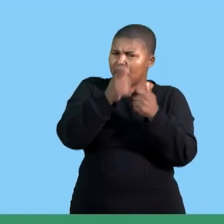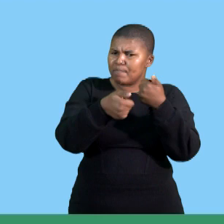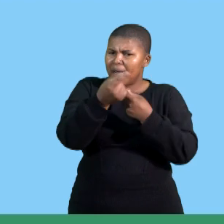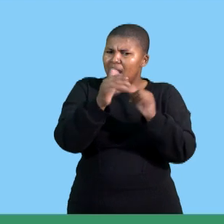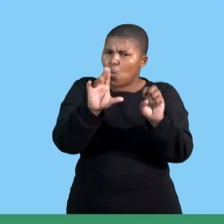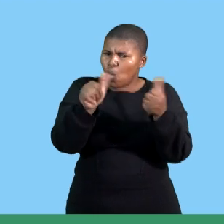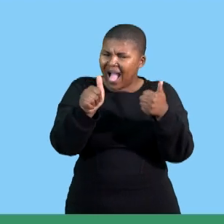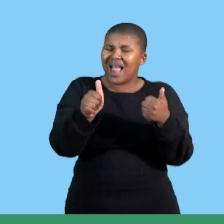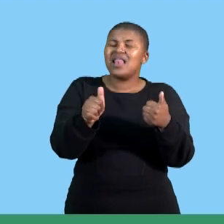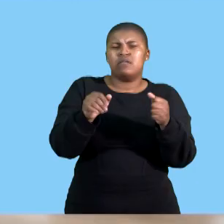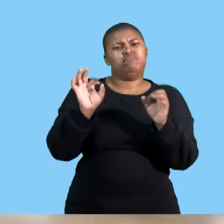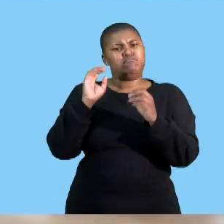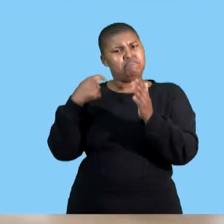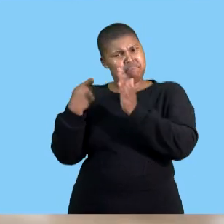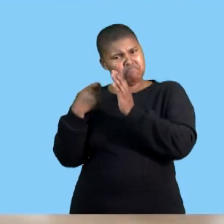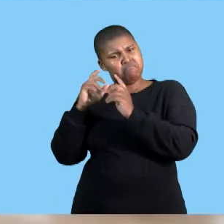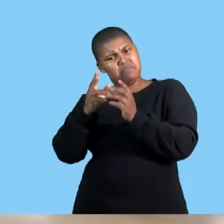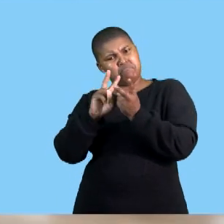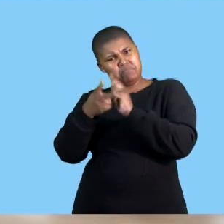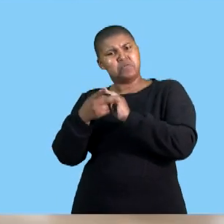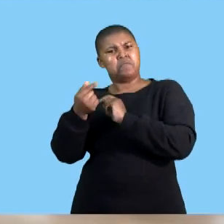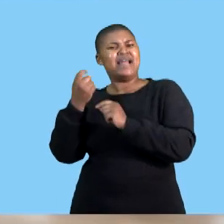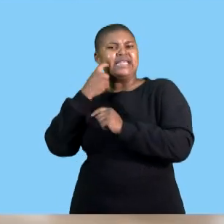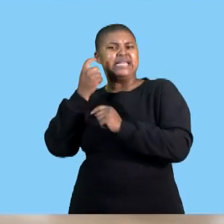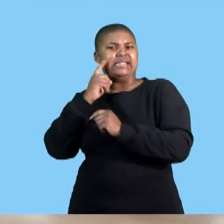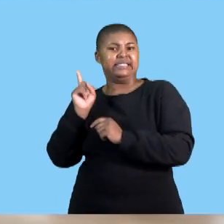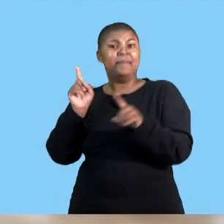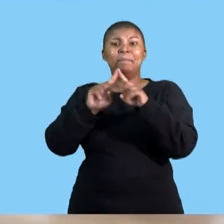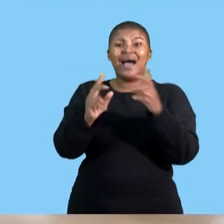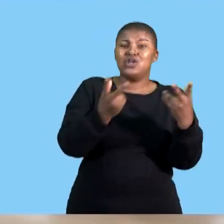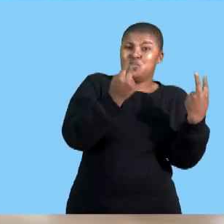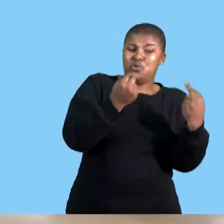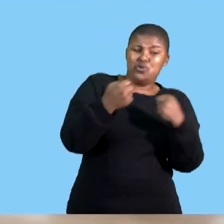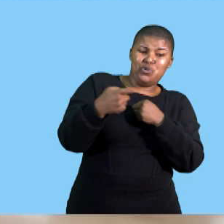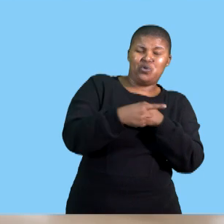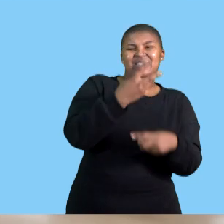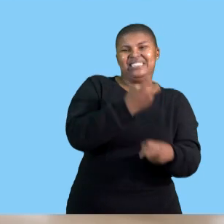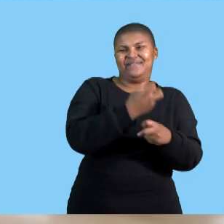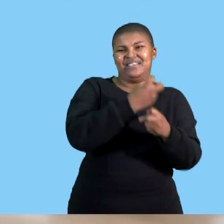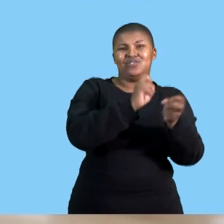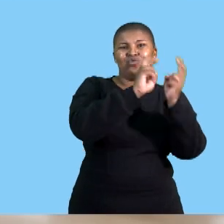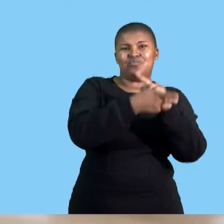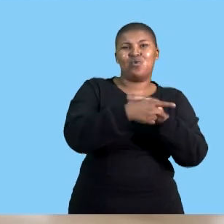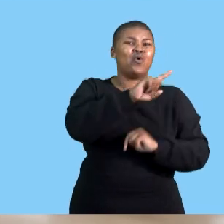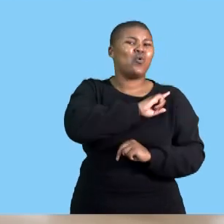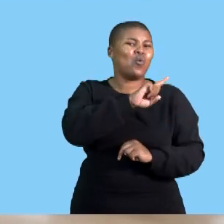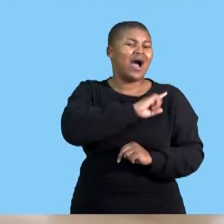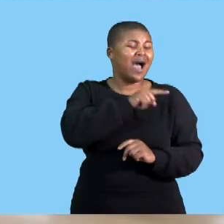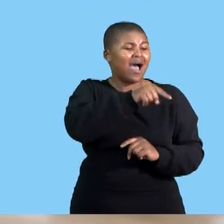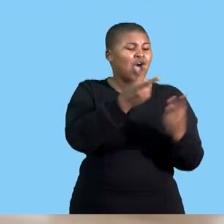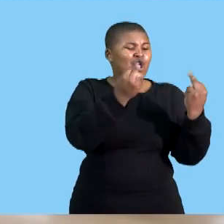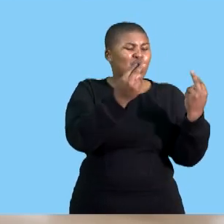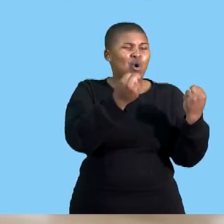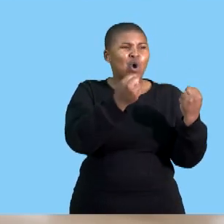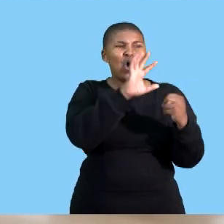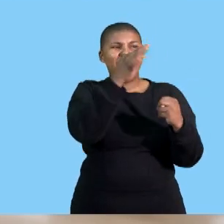obviously for a new business that has just started, it's going to be difficult for them to get funding because they do not